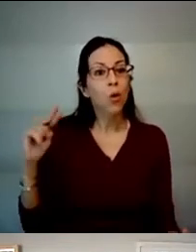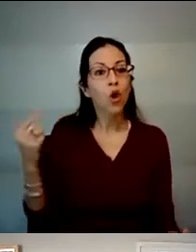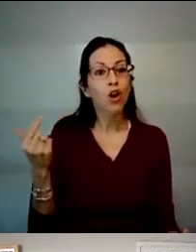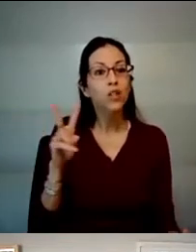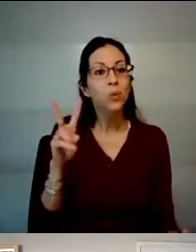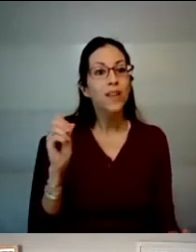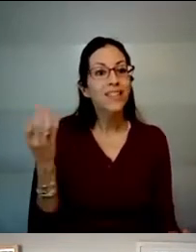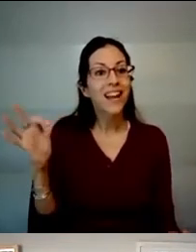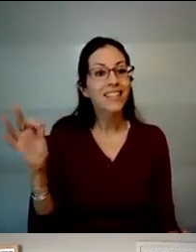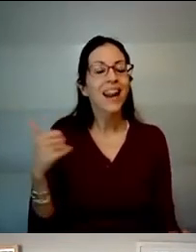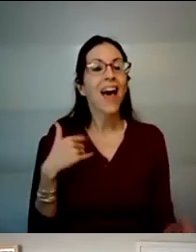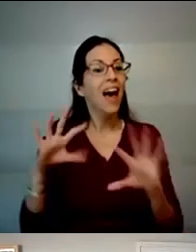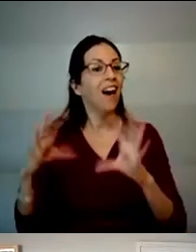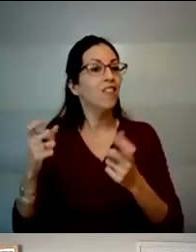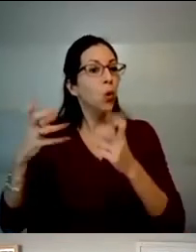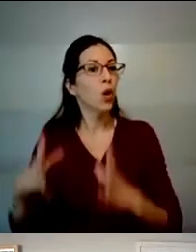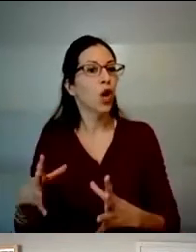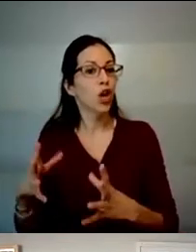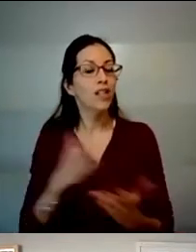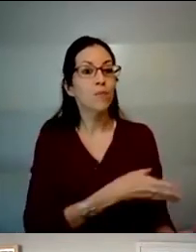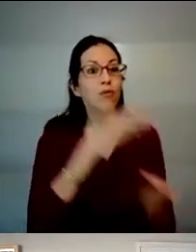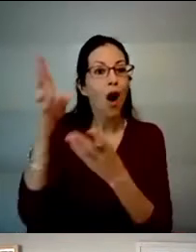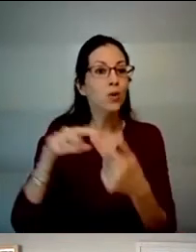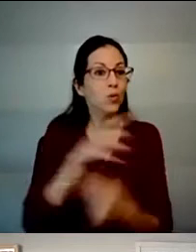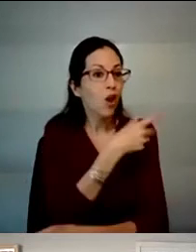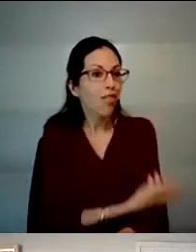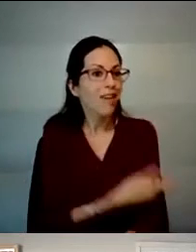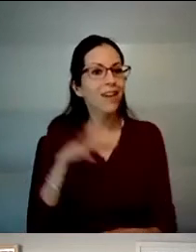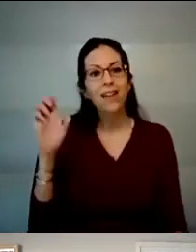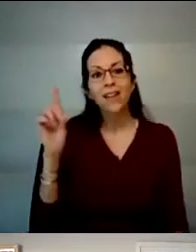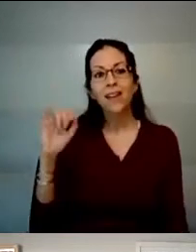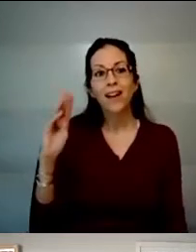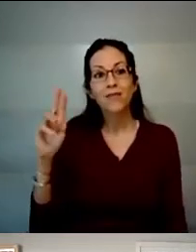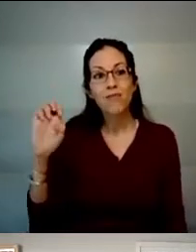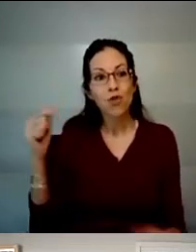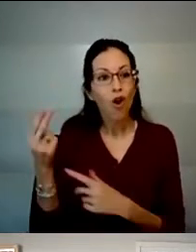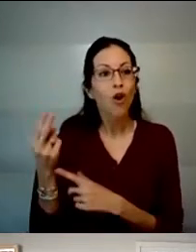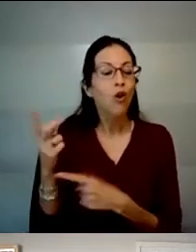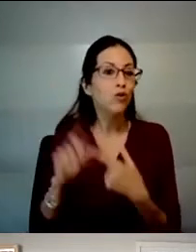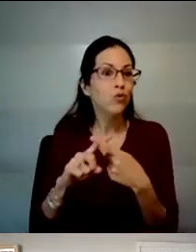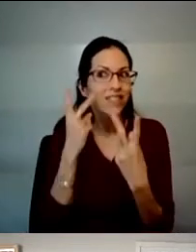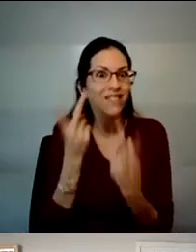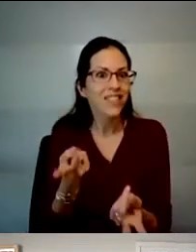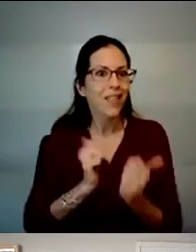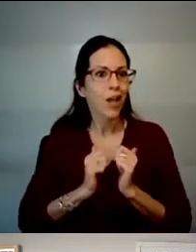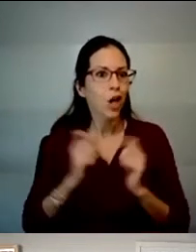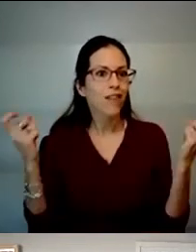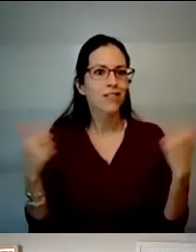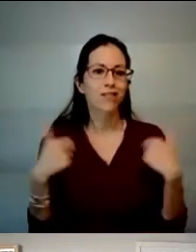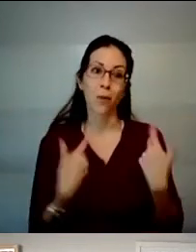I took a group of donors to Edinburgh to go to the theater festivals. I mean, which I'm glad I got that